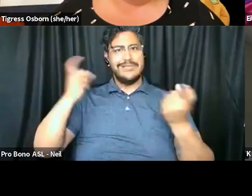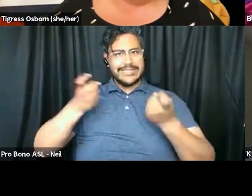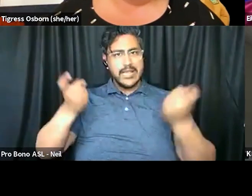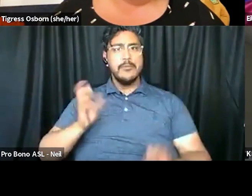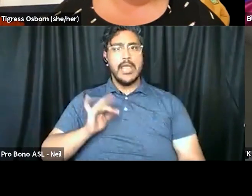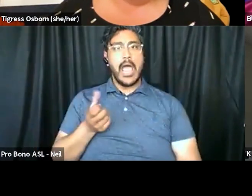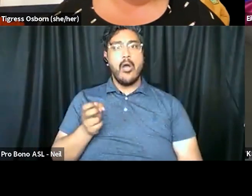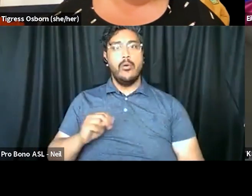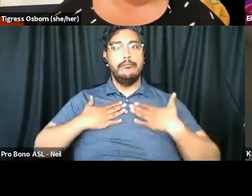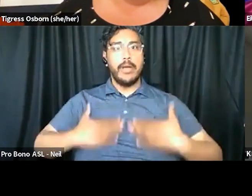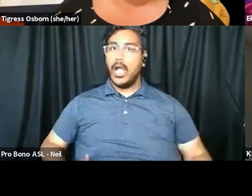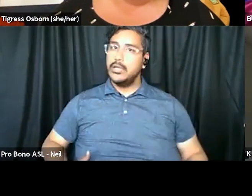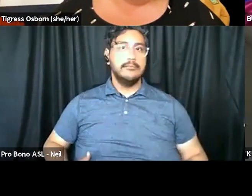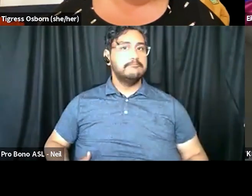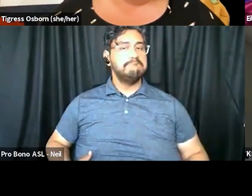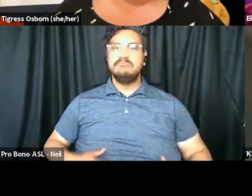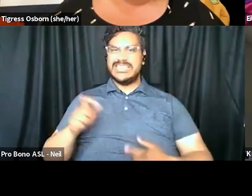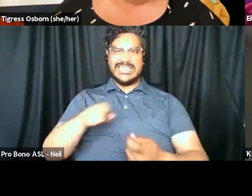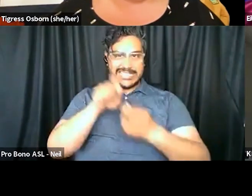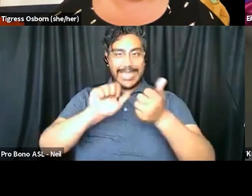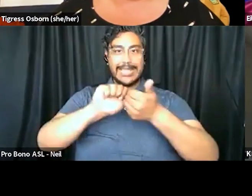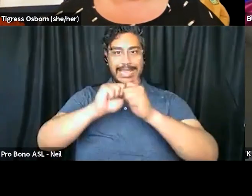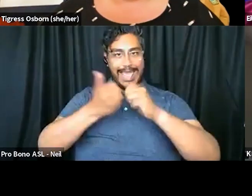bodies exactly as we are.